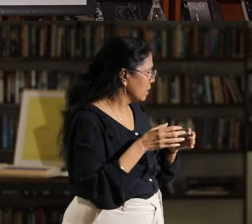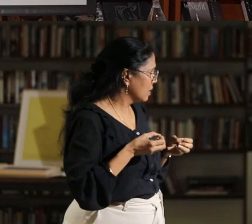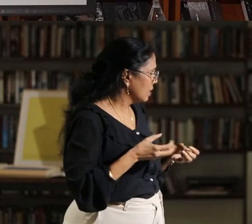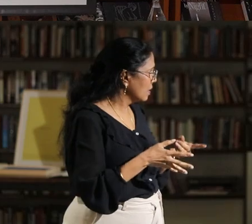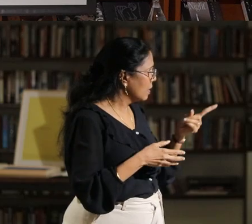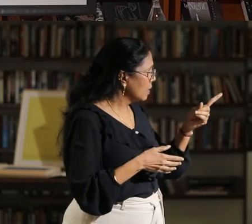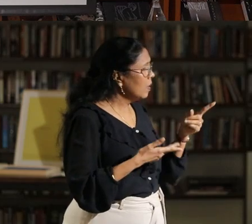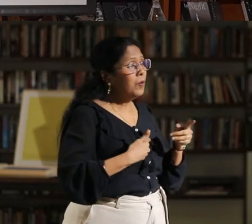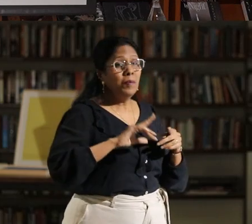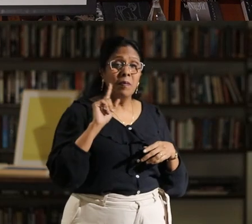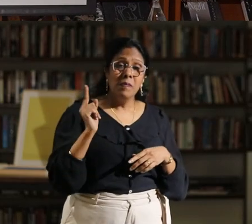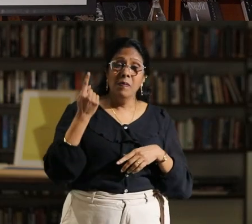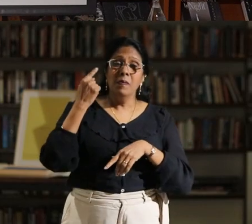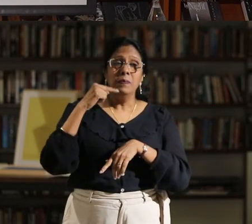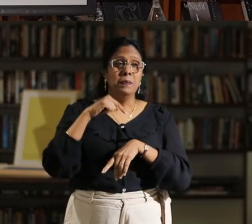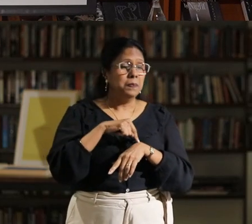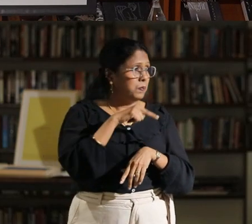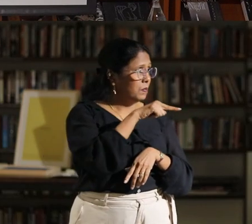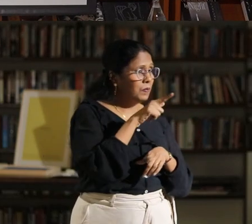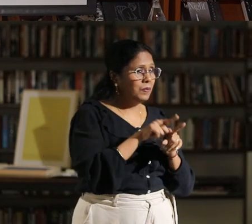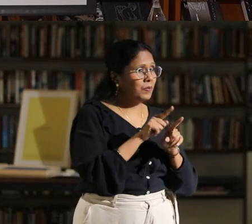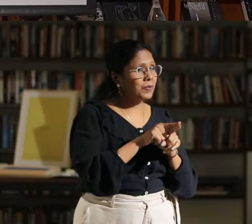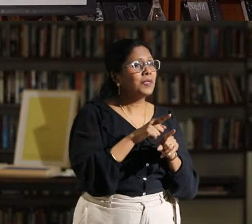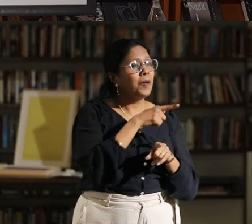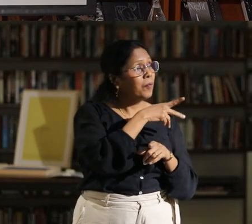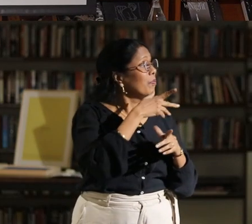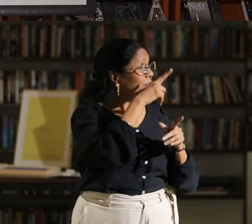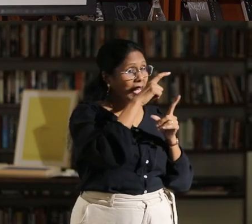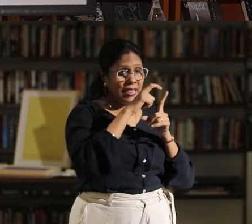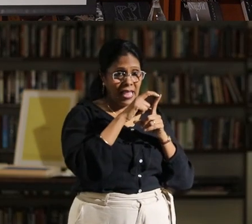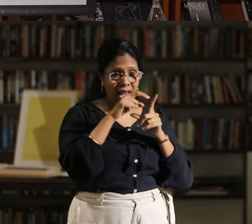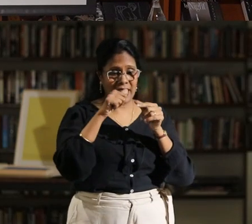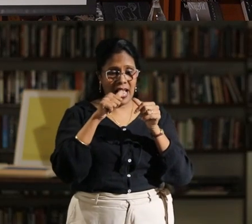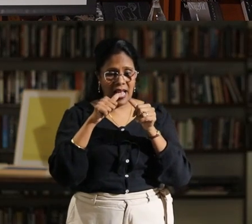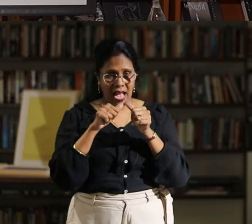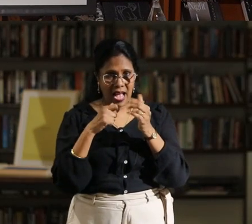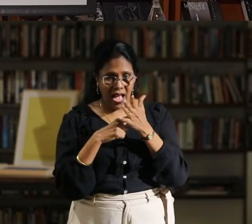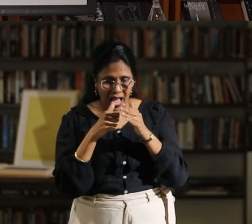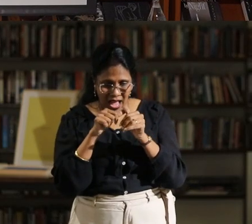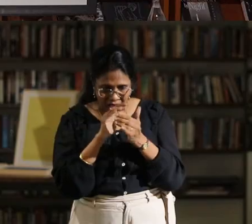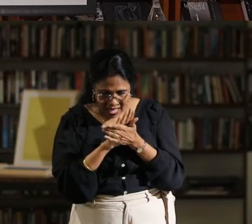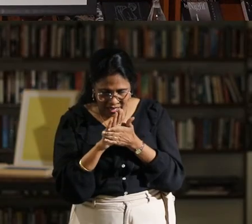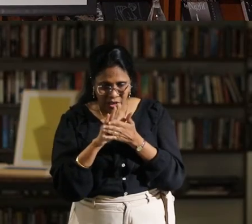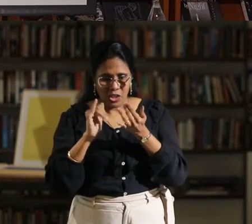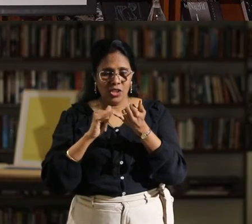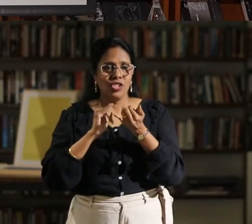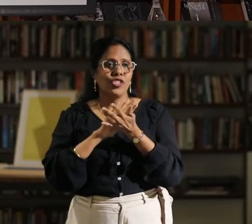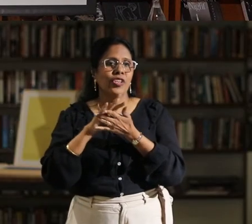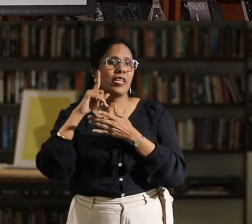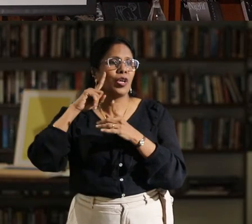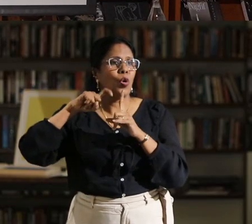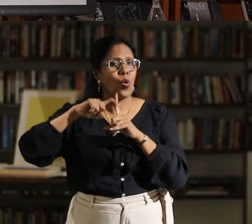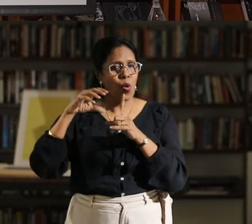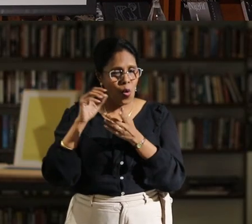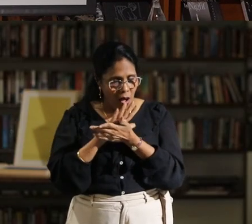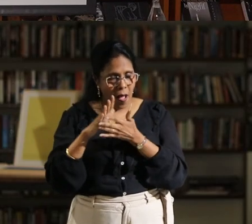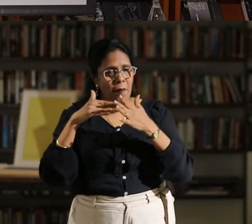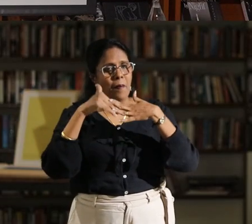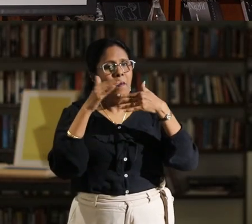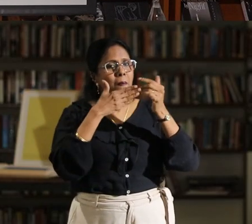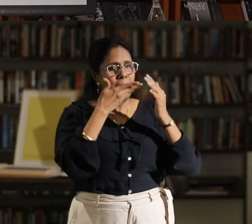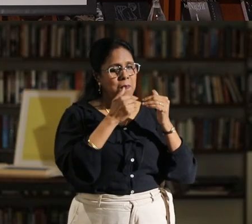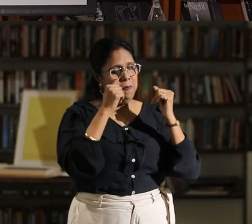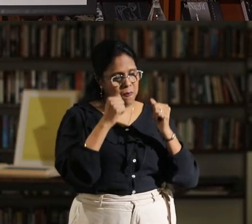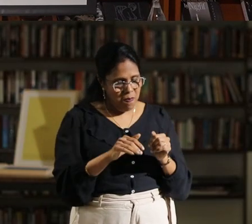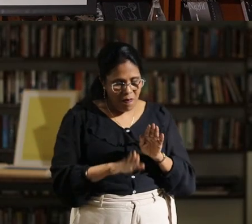first time played out on the steps of the Dara Shikoh building. And we'd kind of lit up the building in various ways, made it like a thing for people